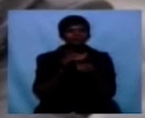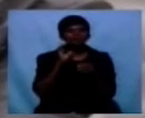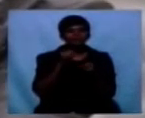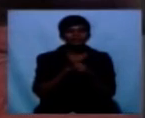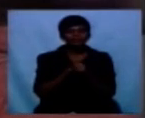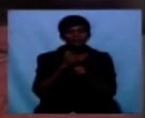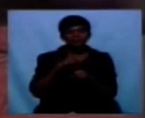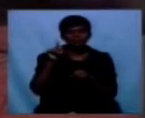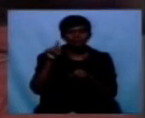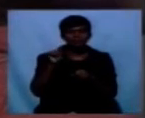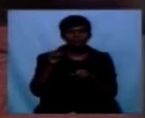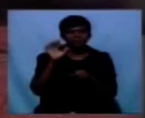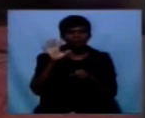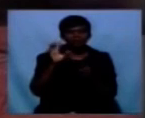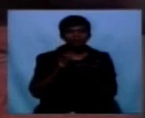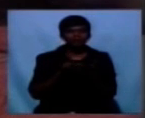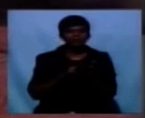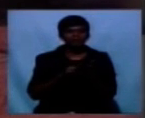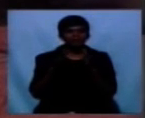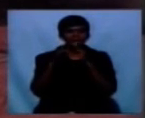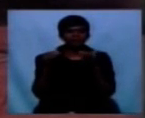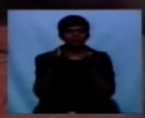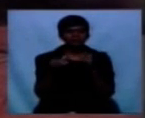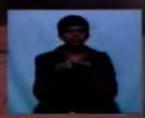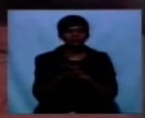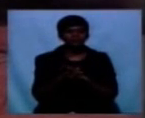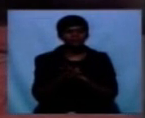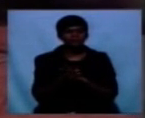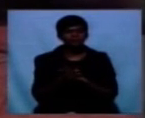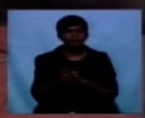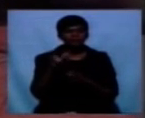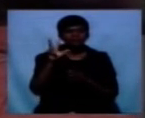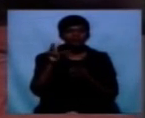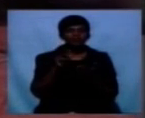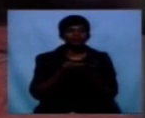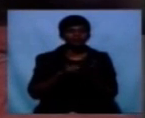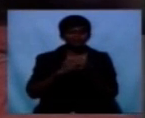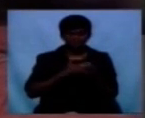have 1.5 million deficit housing units. I'm committing to 3 million. I'm